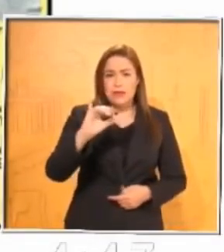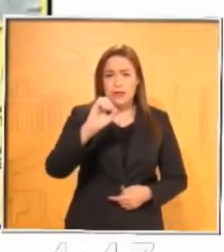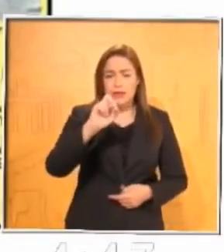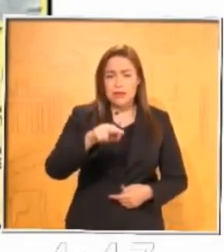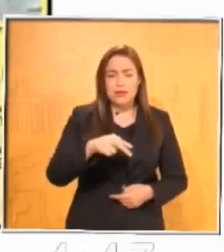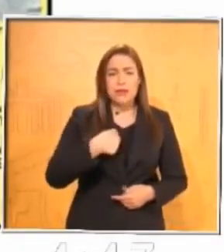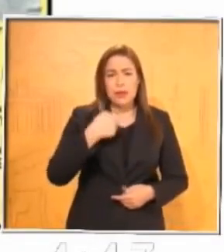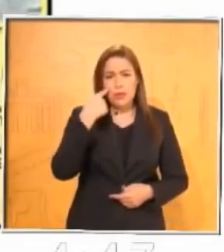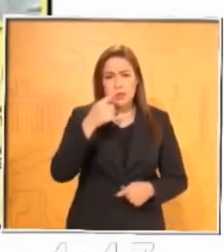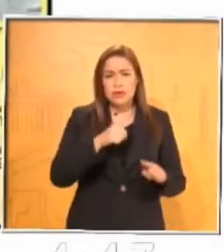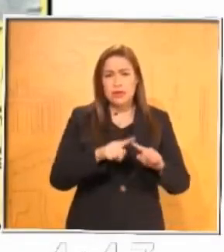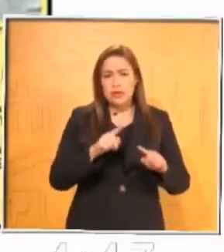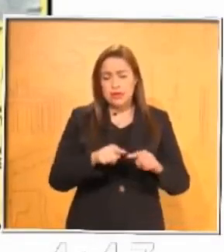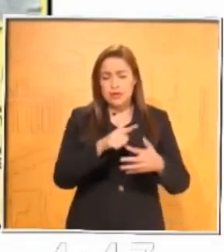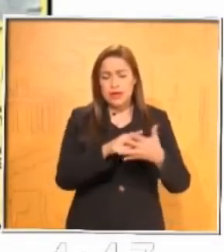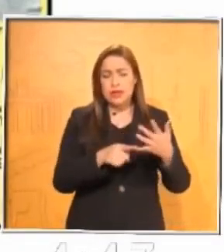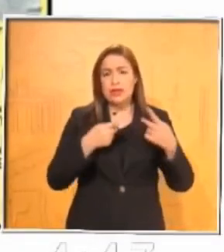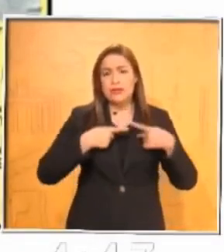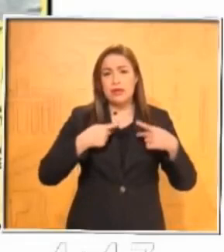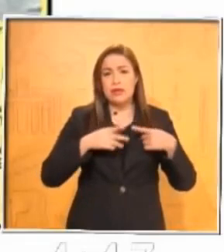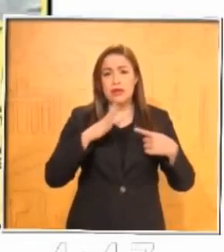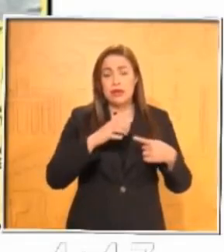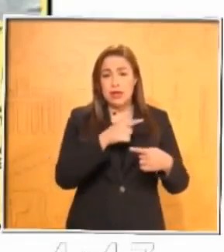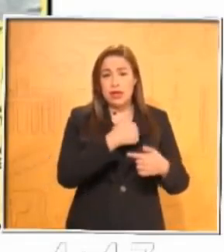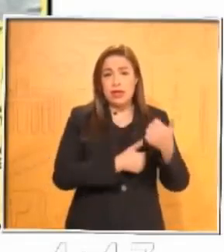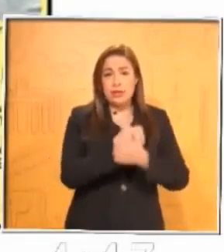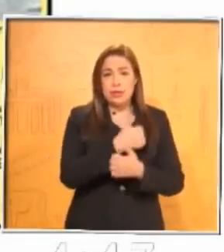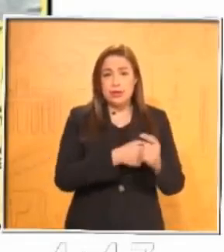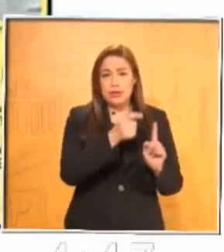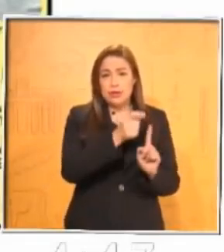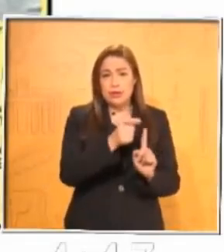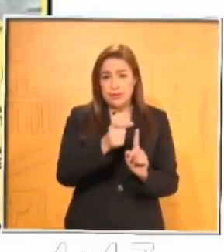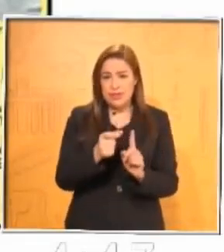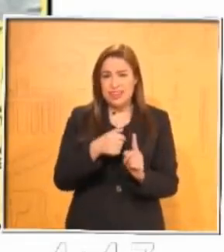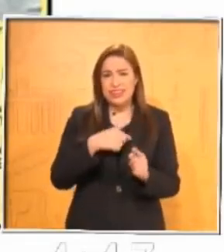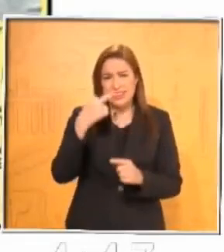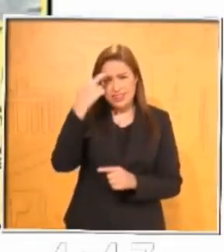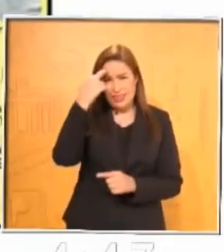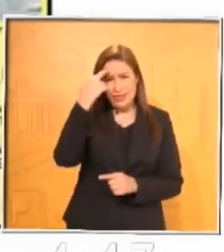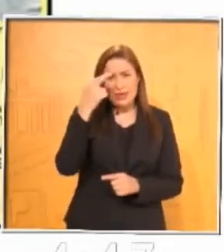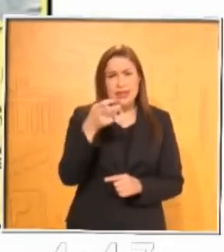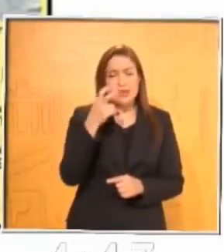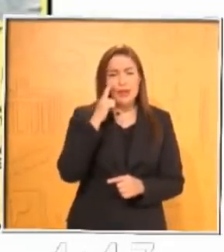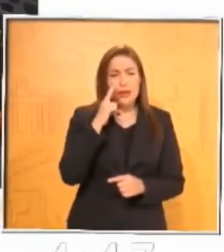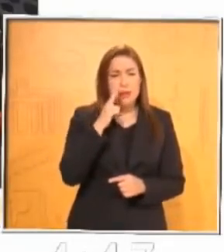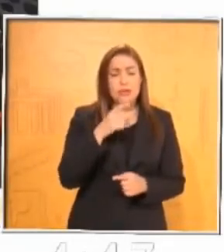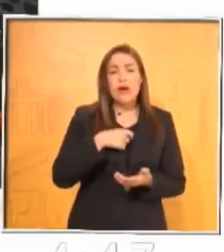nonfiction? Do you know the names of different characters? Write them please in your notebook.